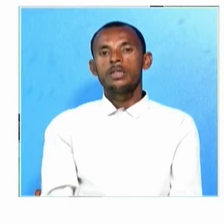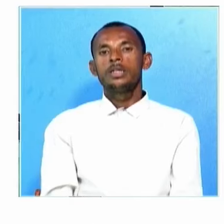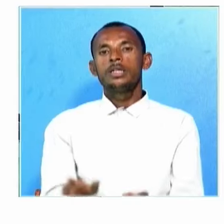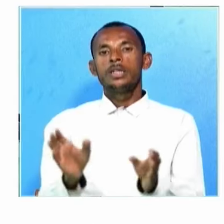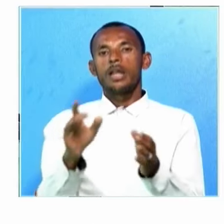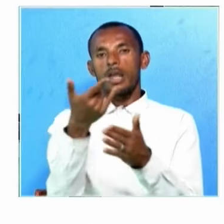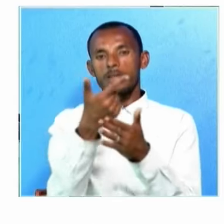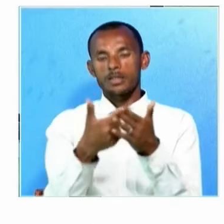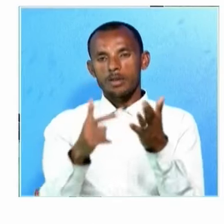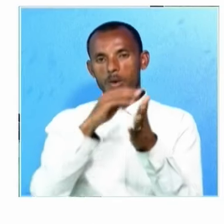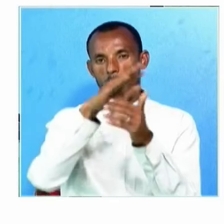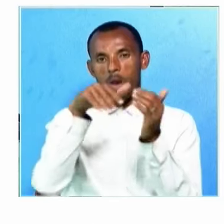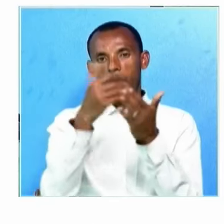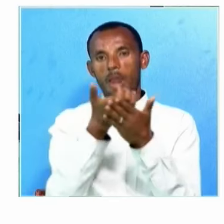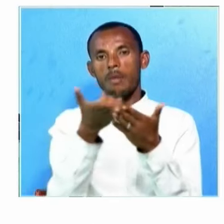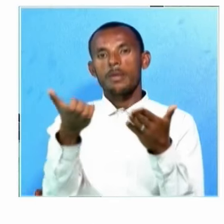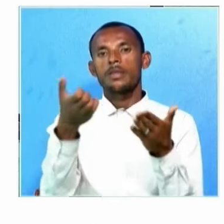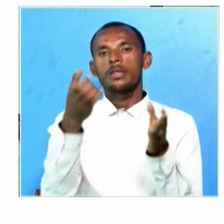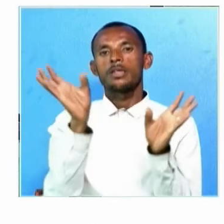elements of set